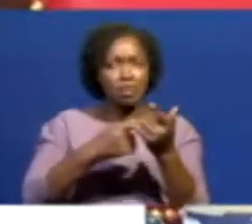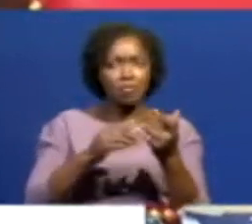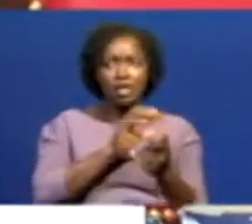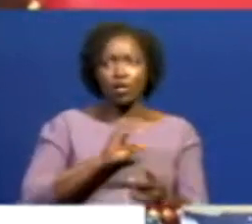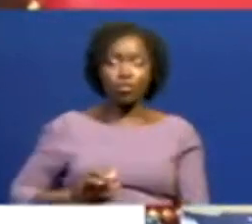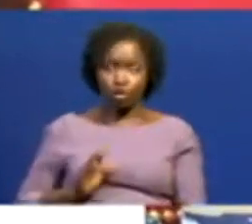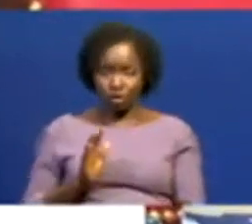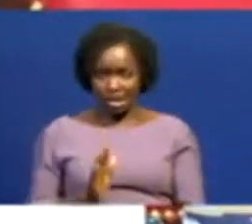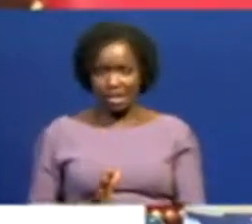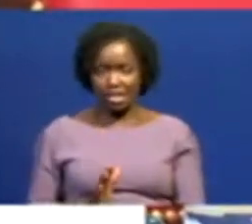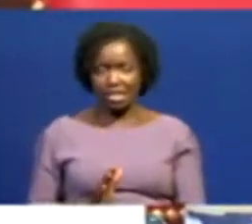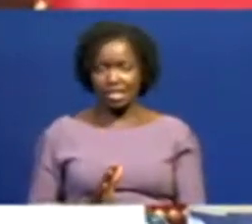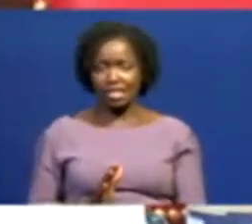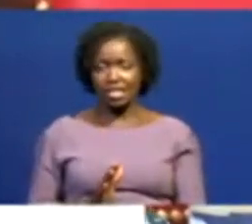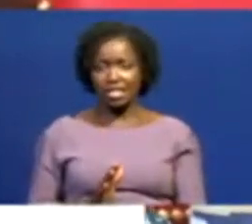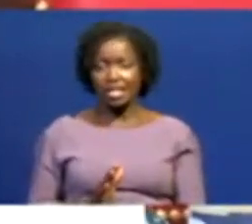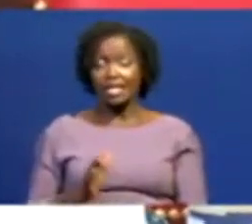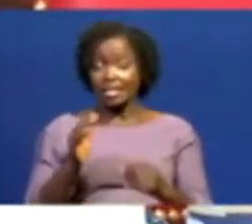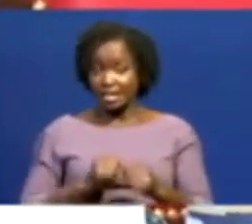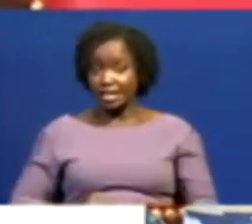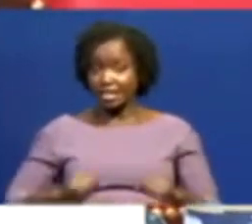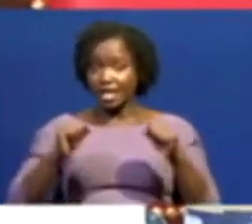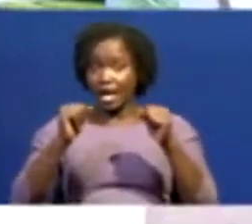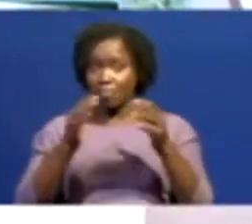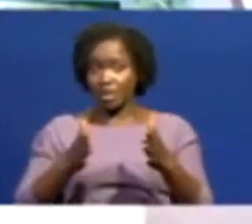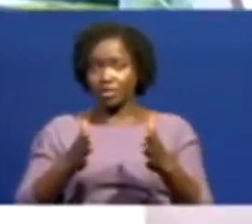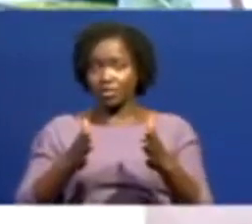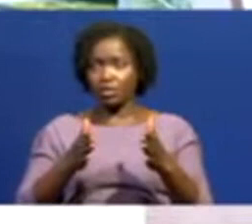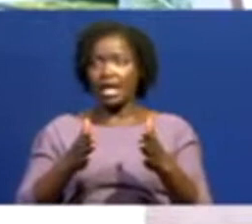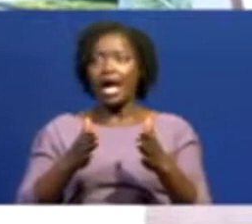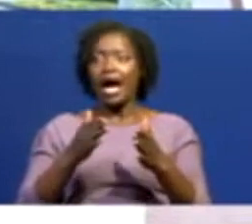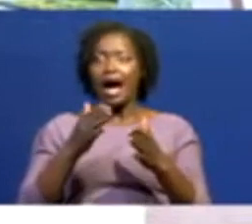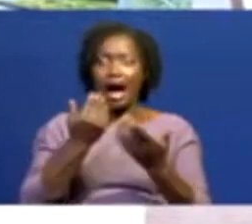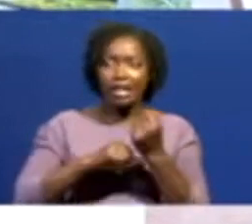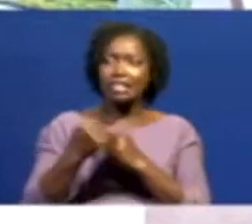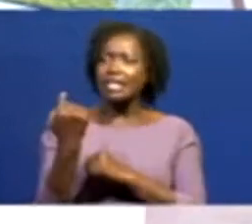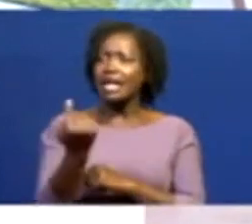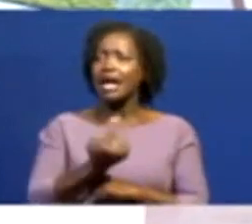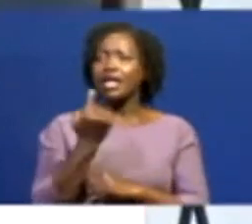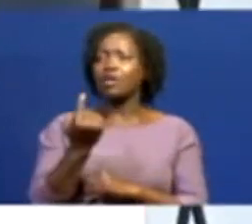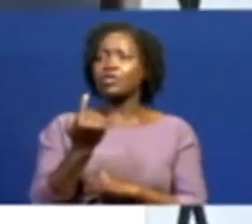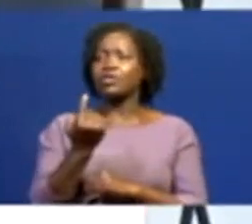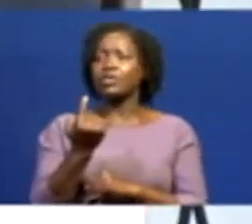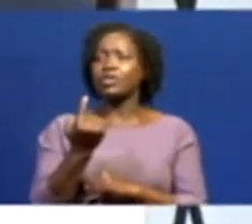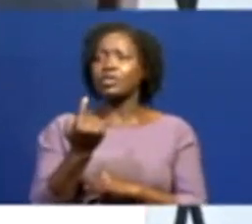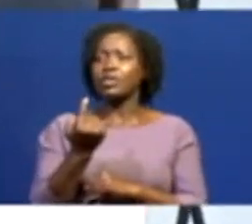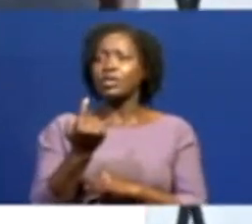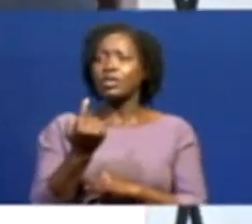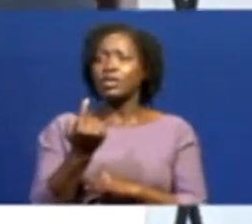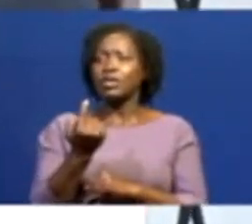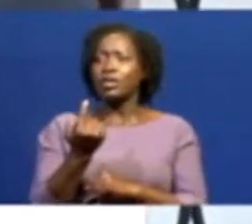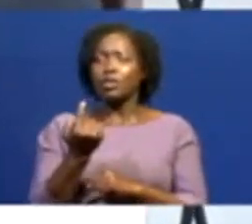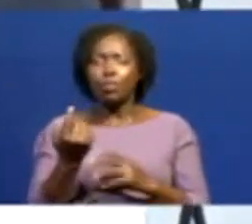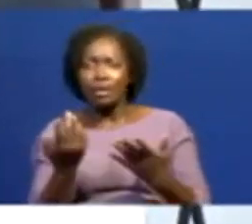commissioners. The chairperson, acting unilaterally with the assistance of